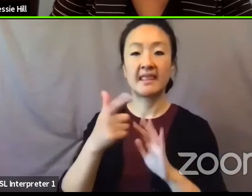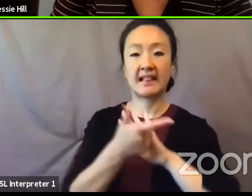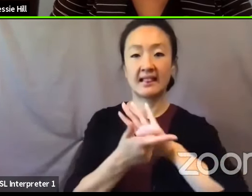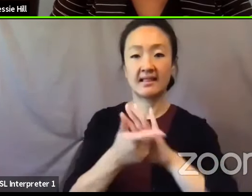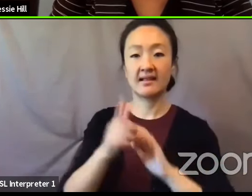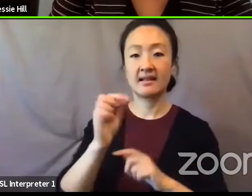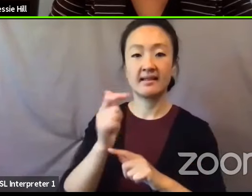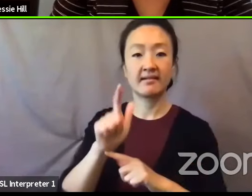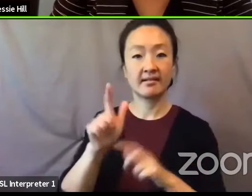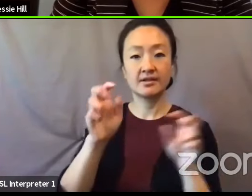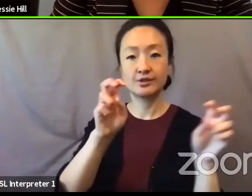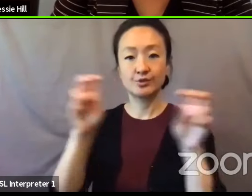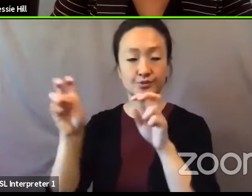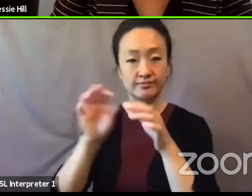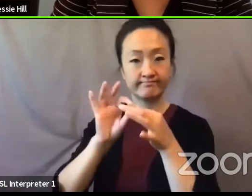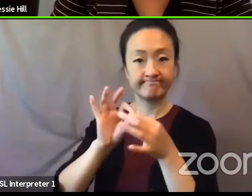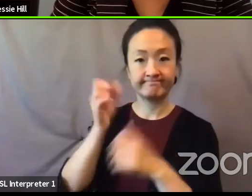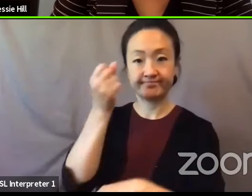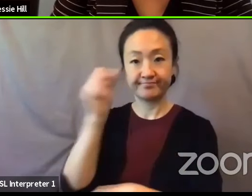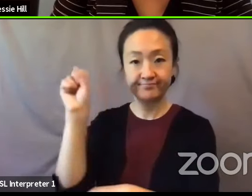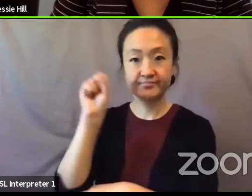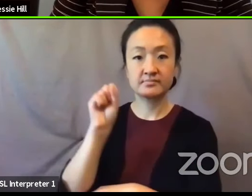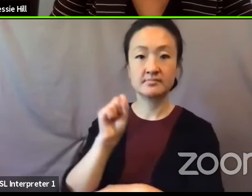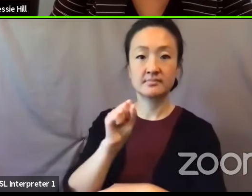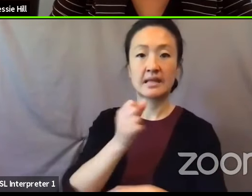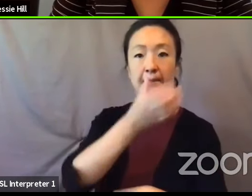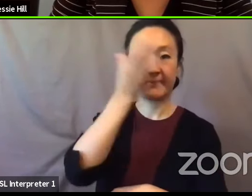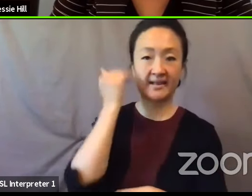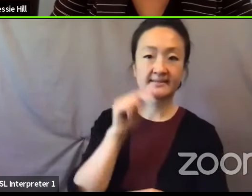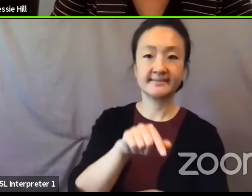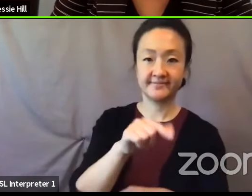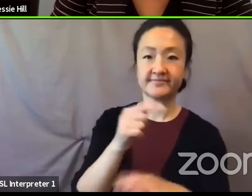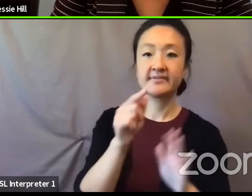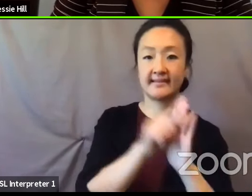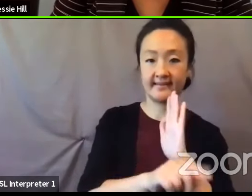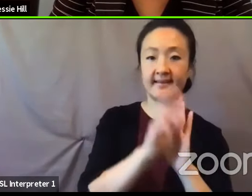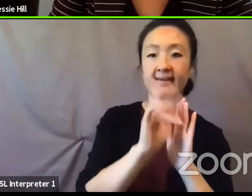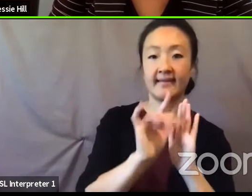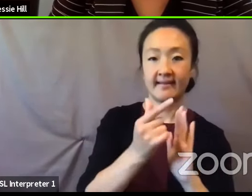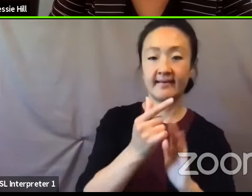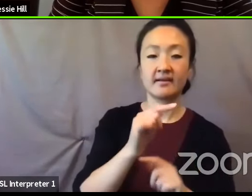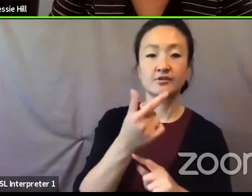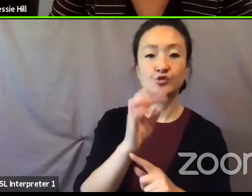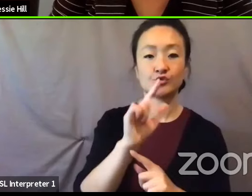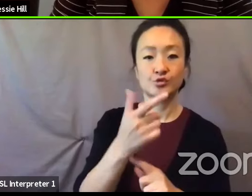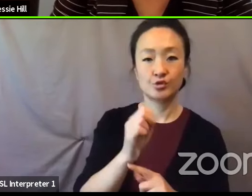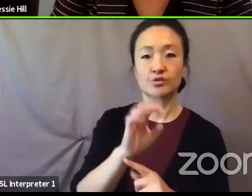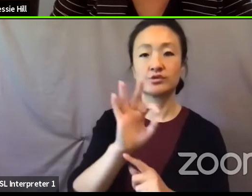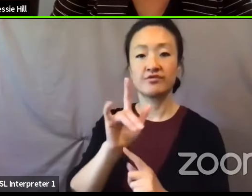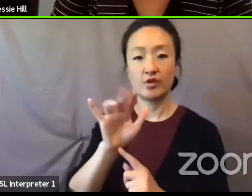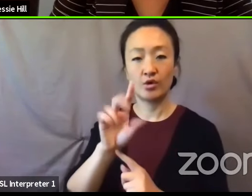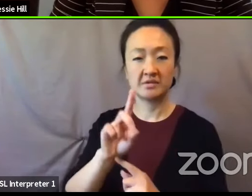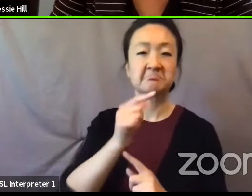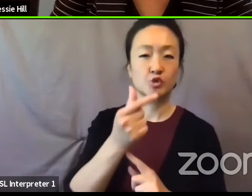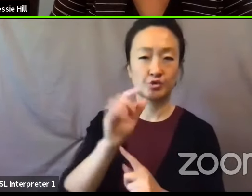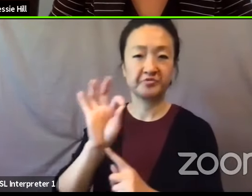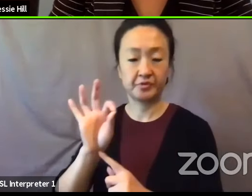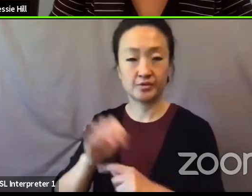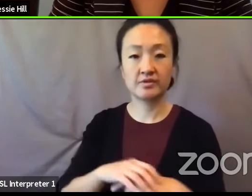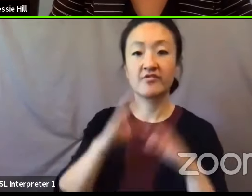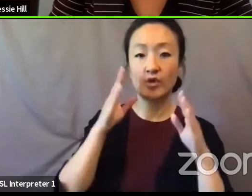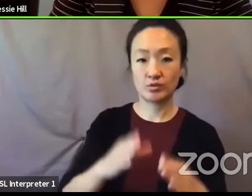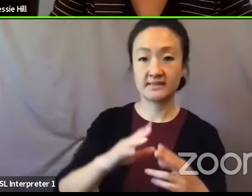brought about by the George Floyd killing and other similar protests, with a focus on the First Amendment and